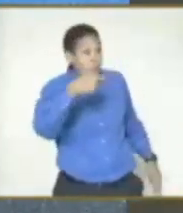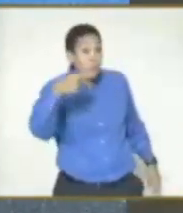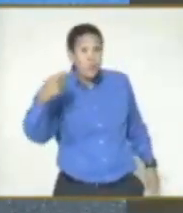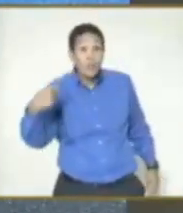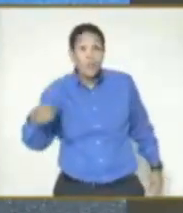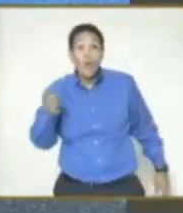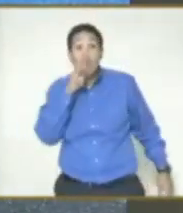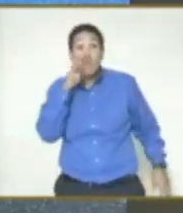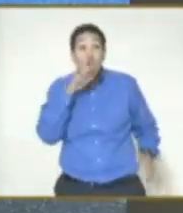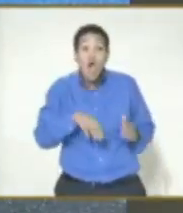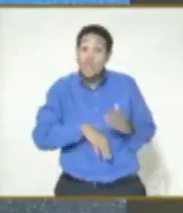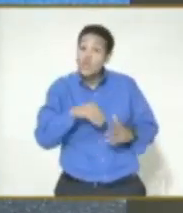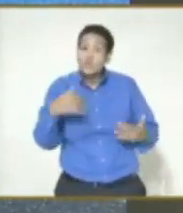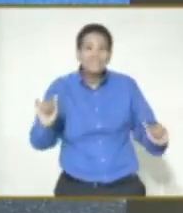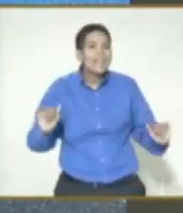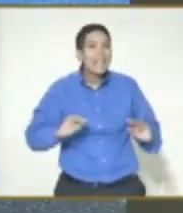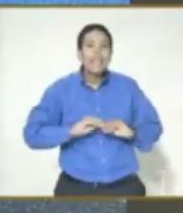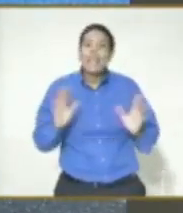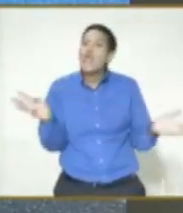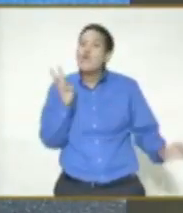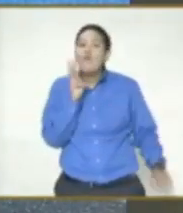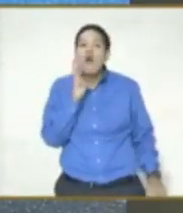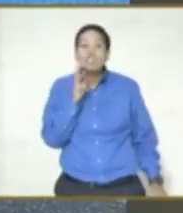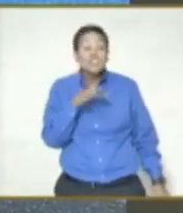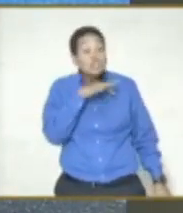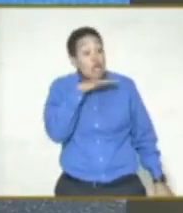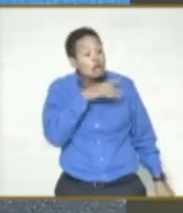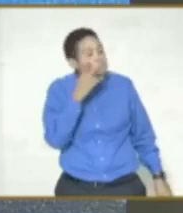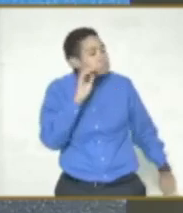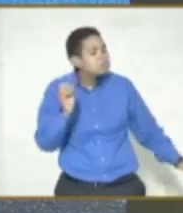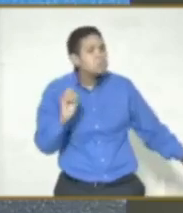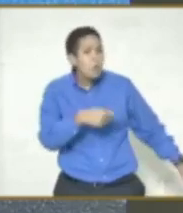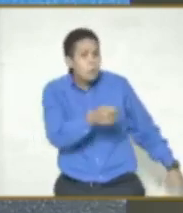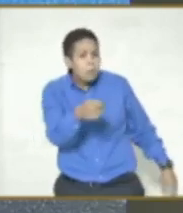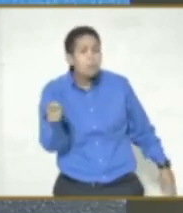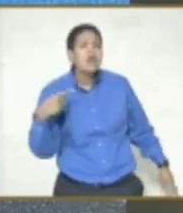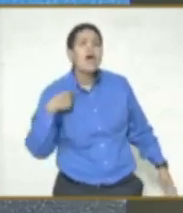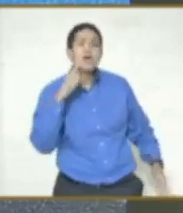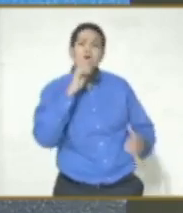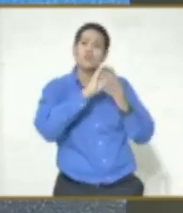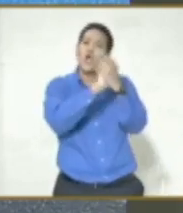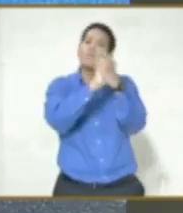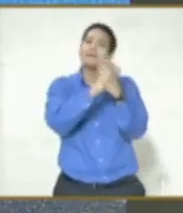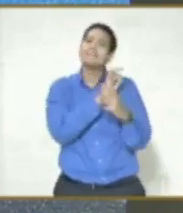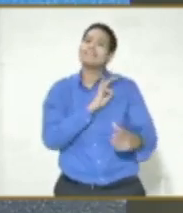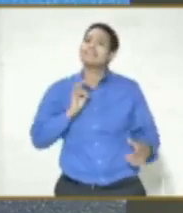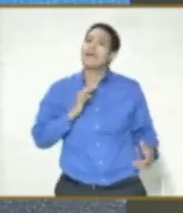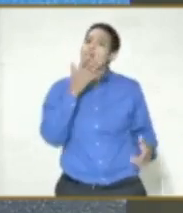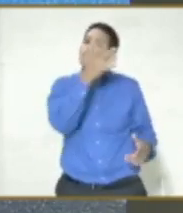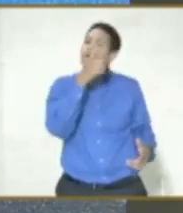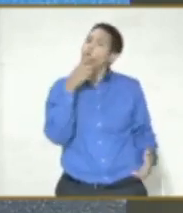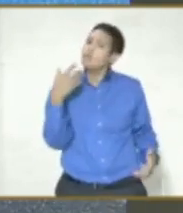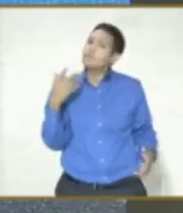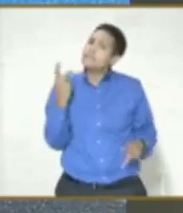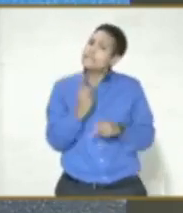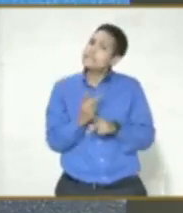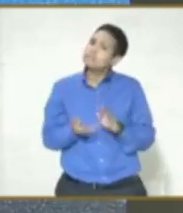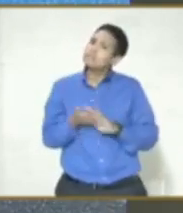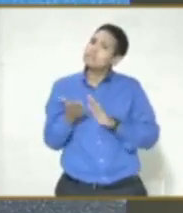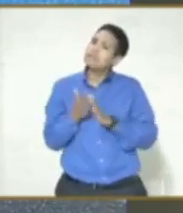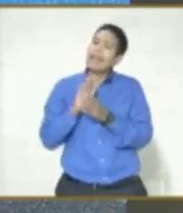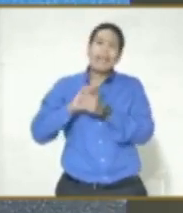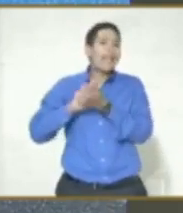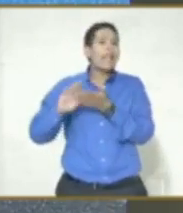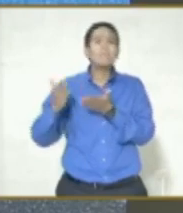that was coming out was clear water. And I must commend the matron and the staff at the infirmary for keeping that facility in that